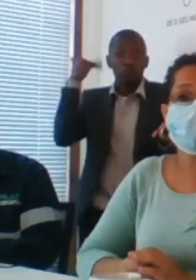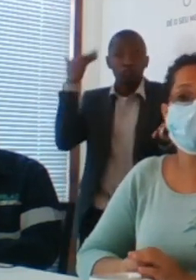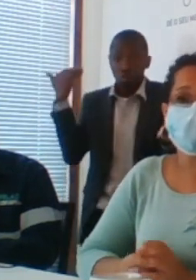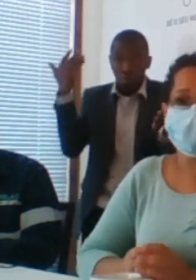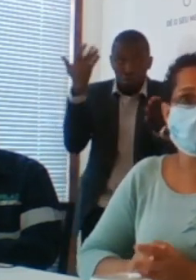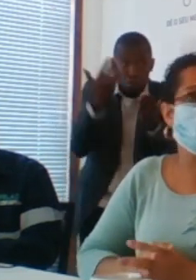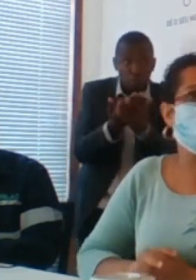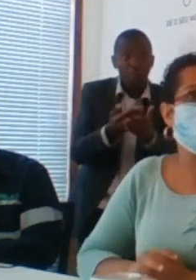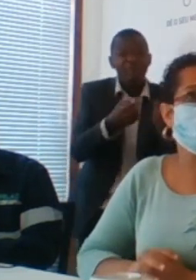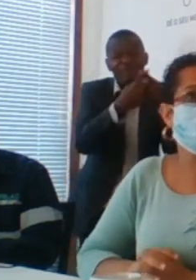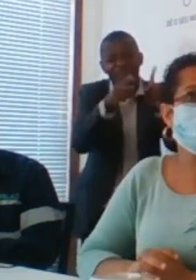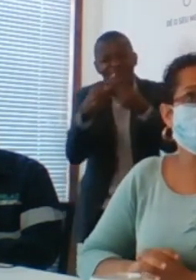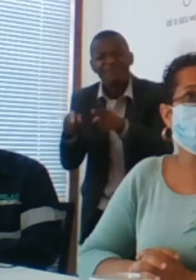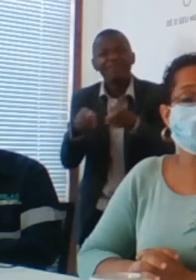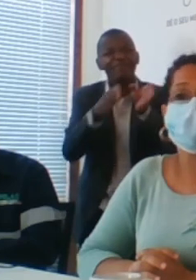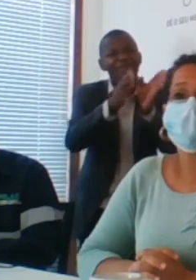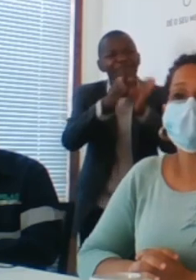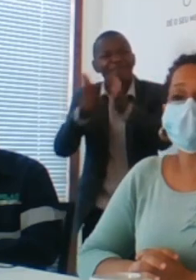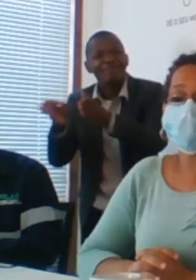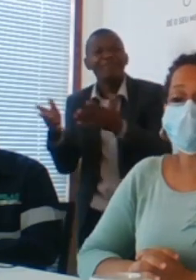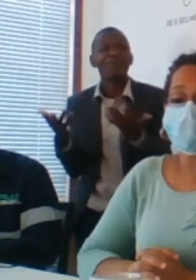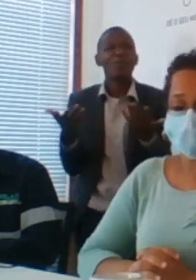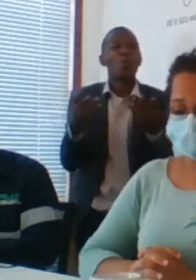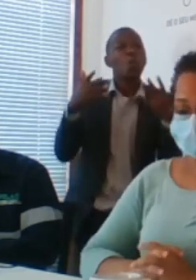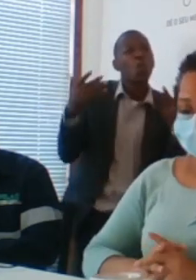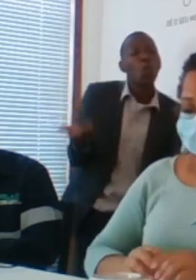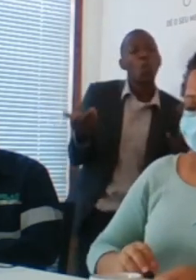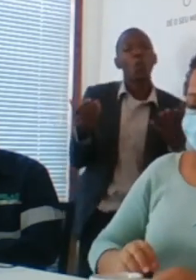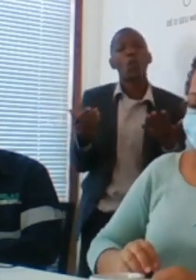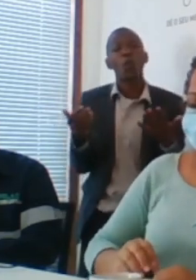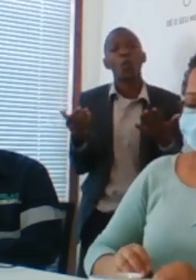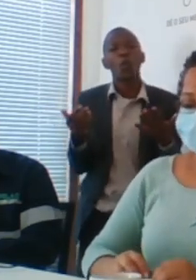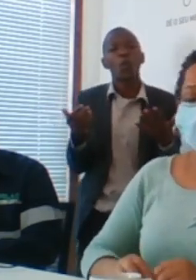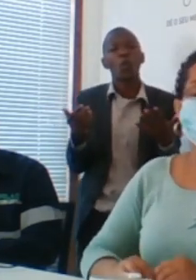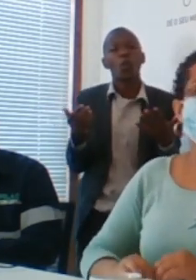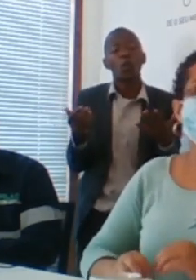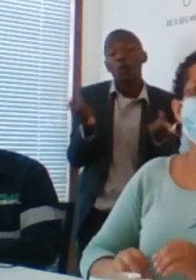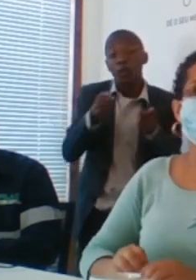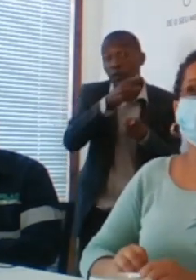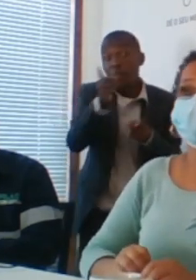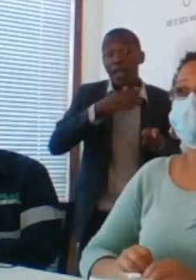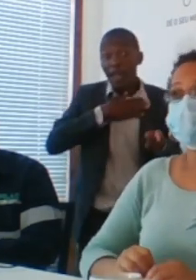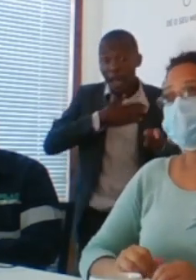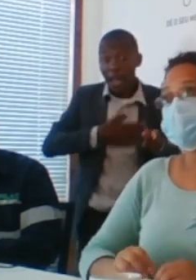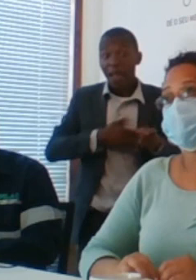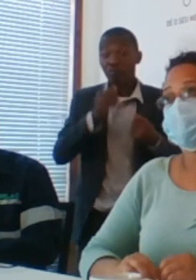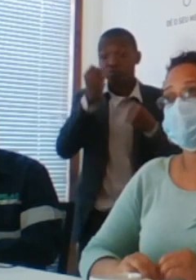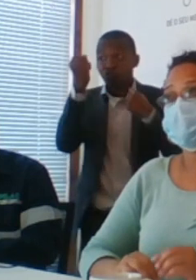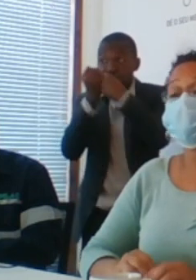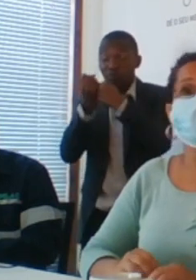got talent management tools and assessments, and once you would like to fulfill with the